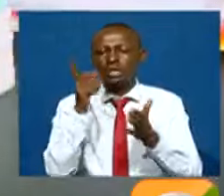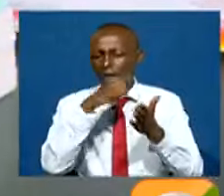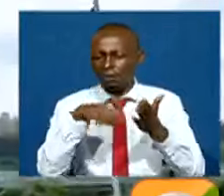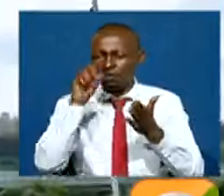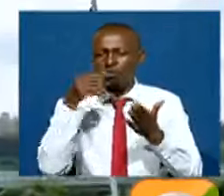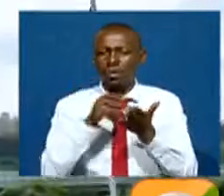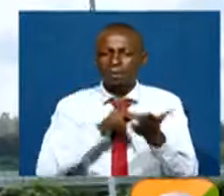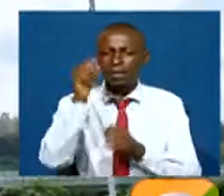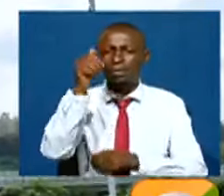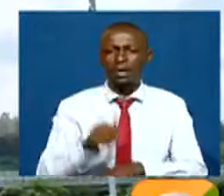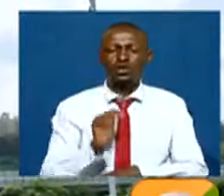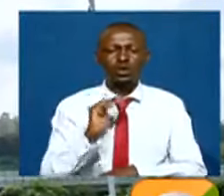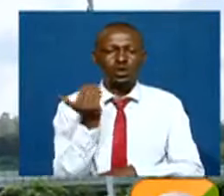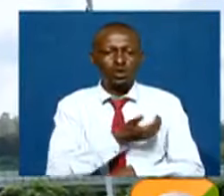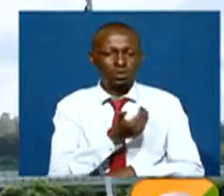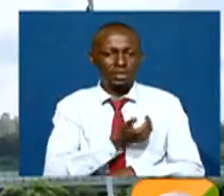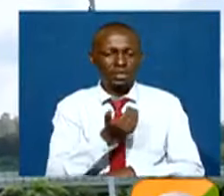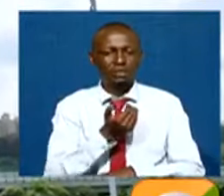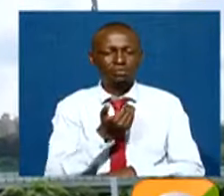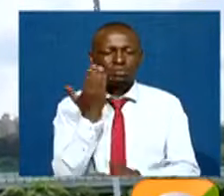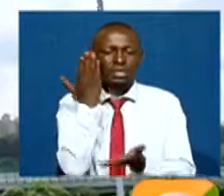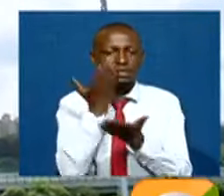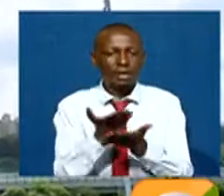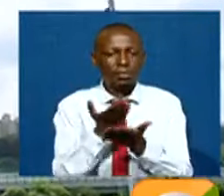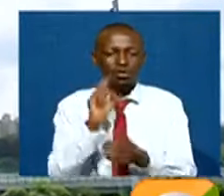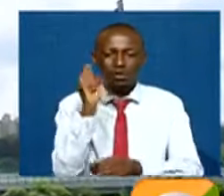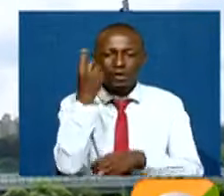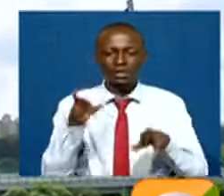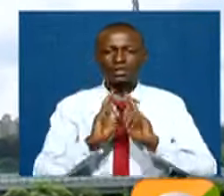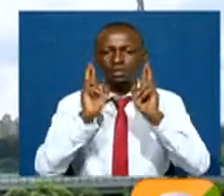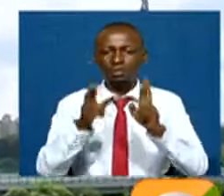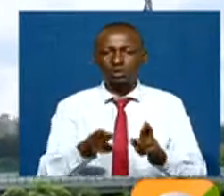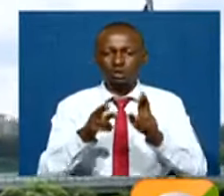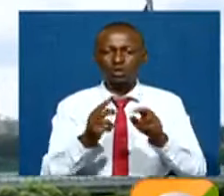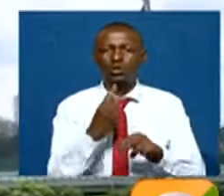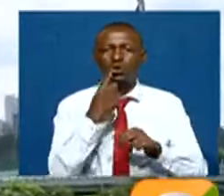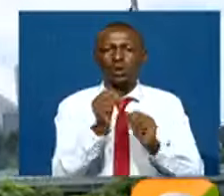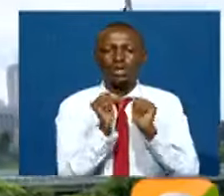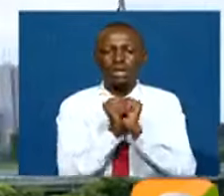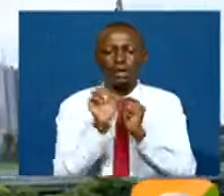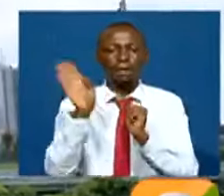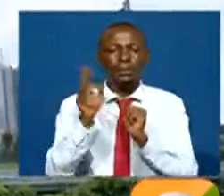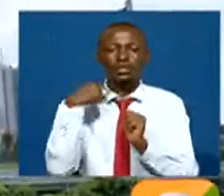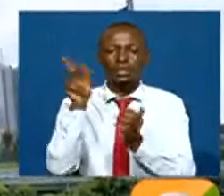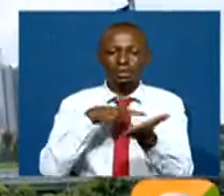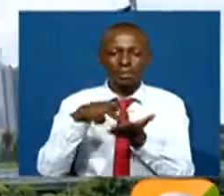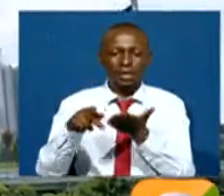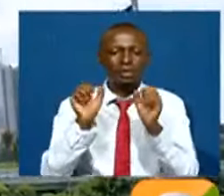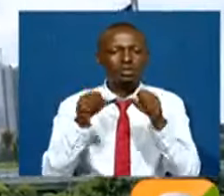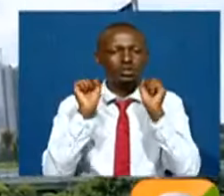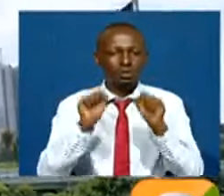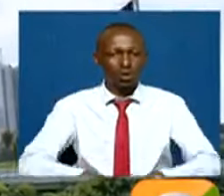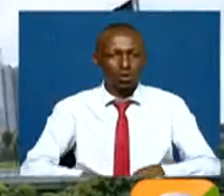by former Auditor General Edward Uko, submitted its first report that cleared 110 billion shillings worth of pending